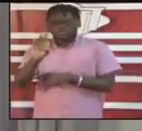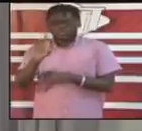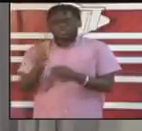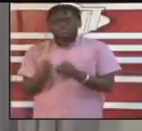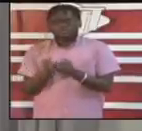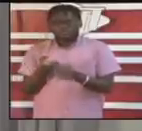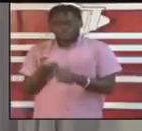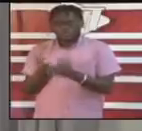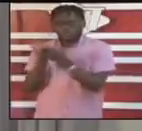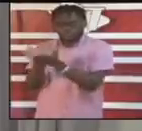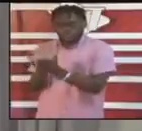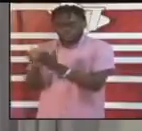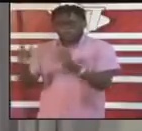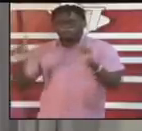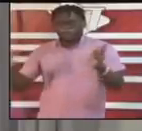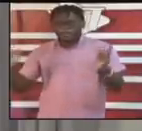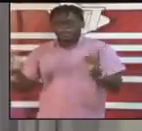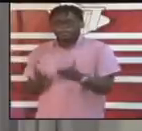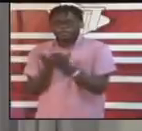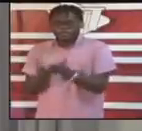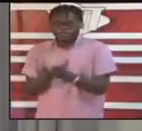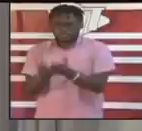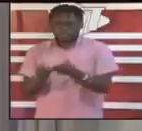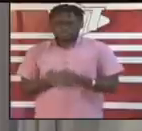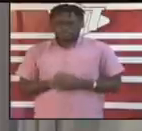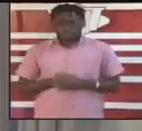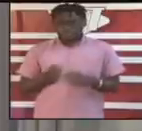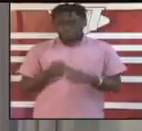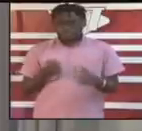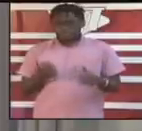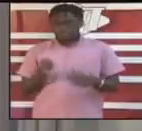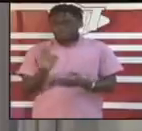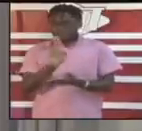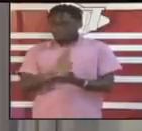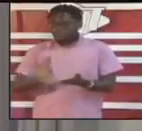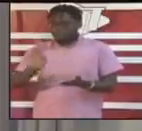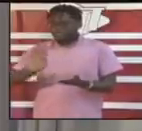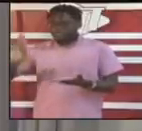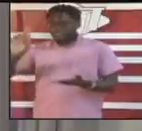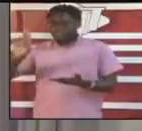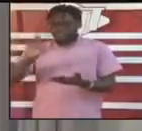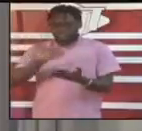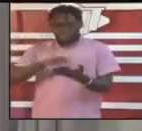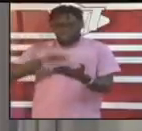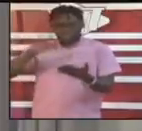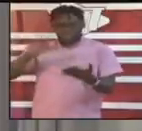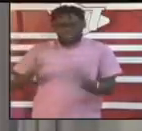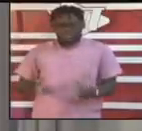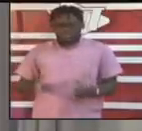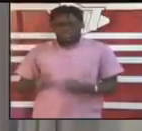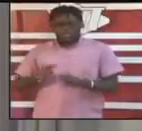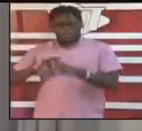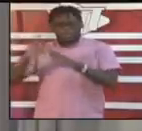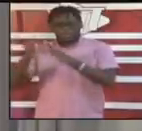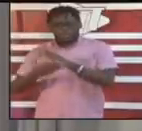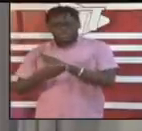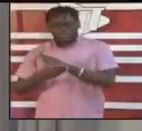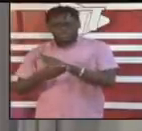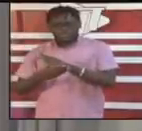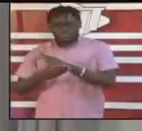some detail. From the UE students from Barbados, we got 1 out of